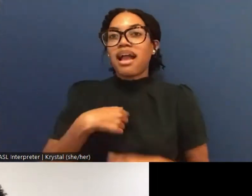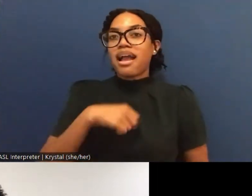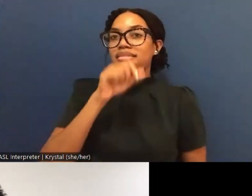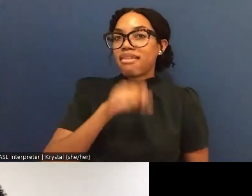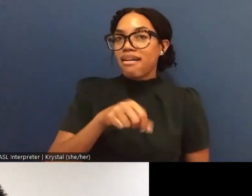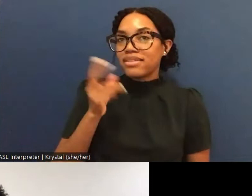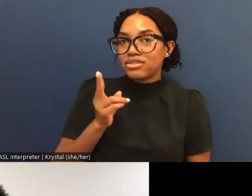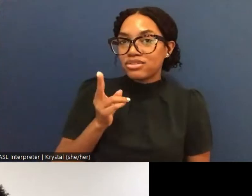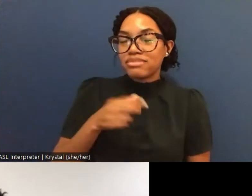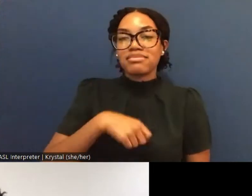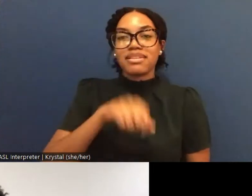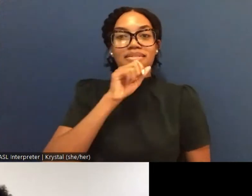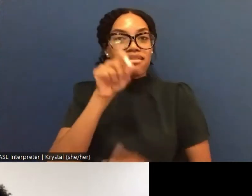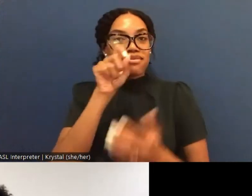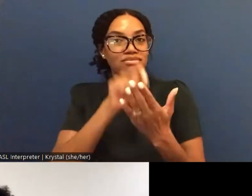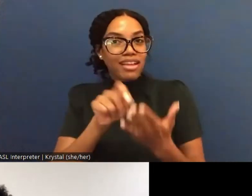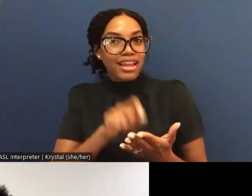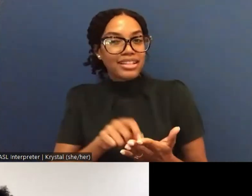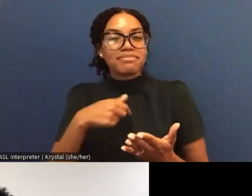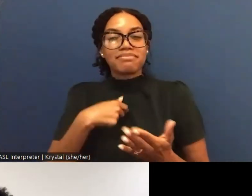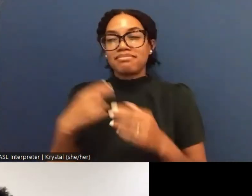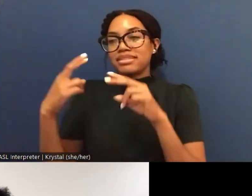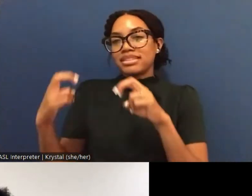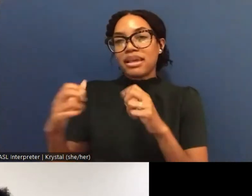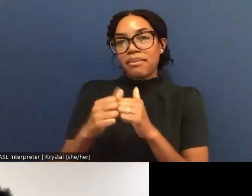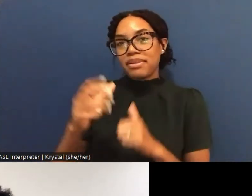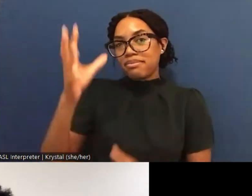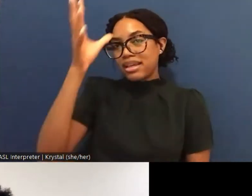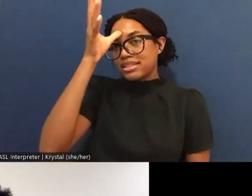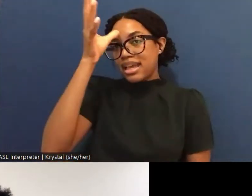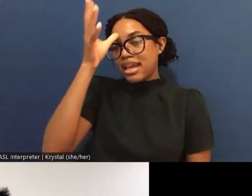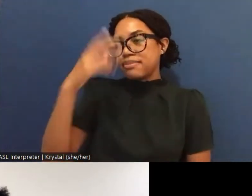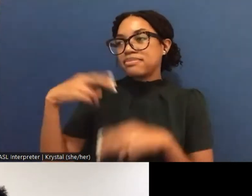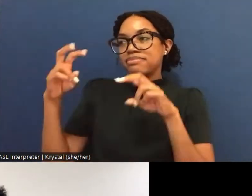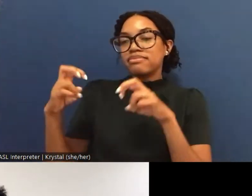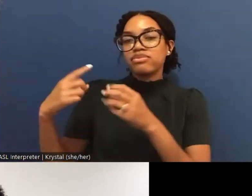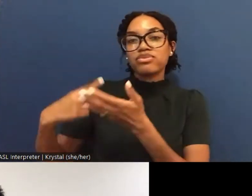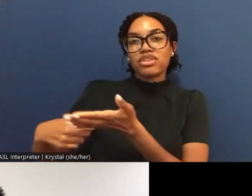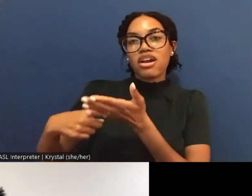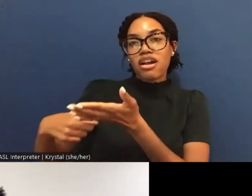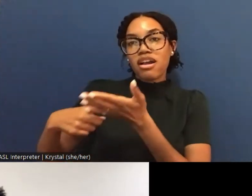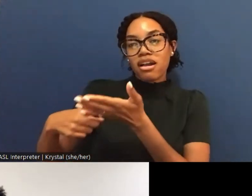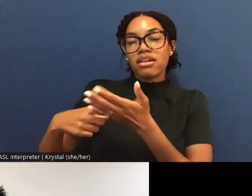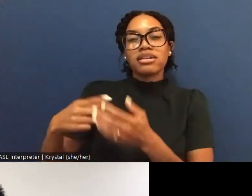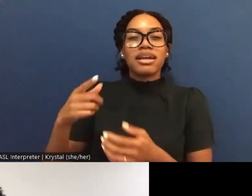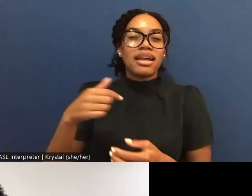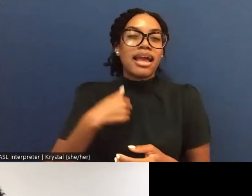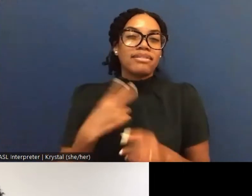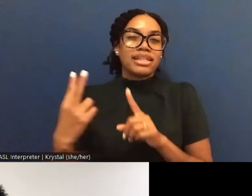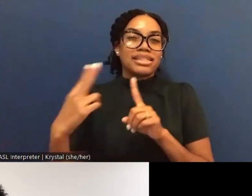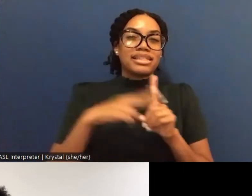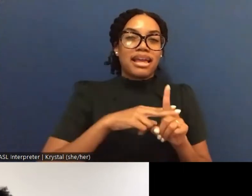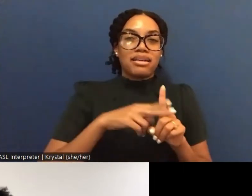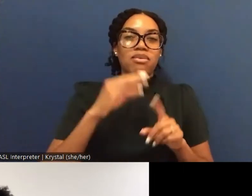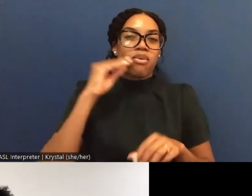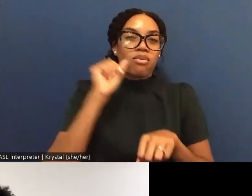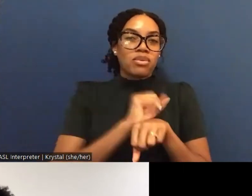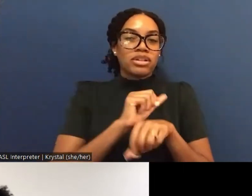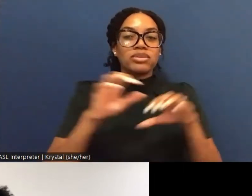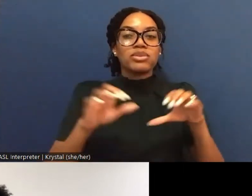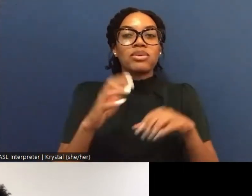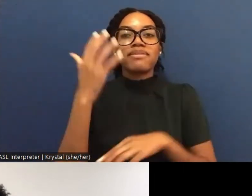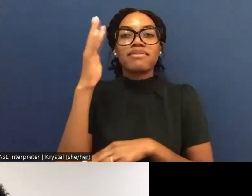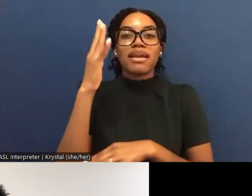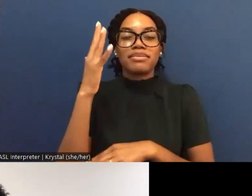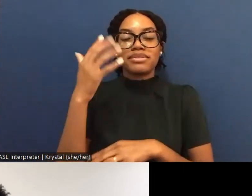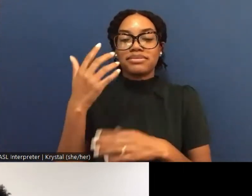taking. We had an assignment to do a family tree. And so I really started looking into some of this history that I knew some of the older people in my family